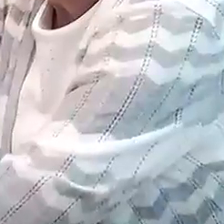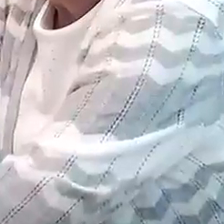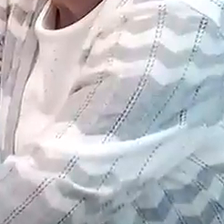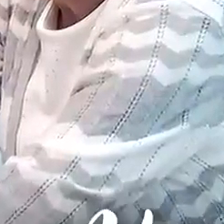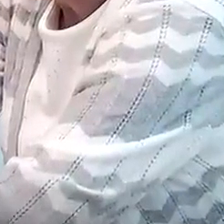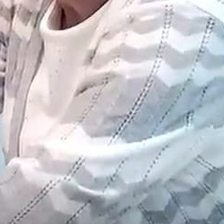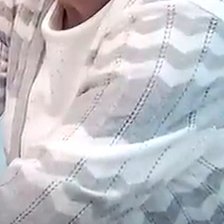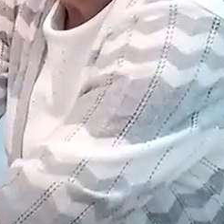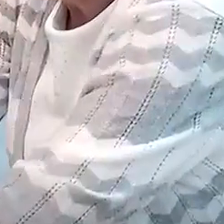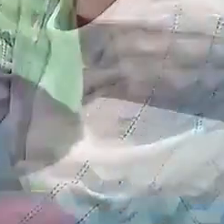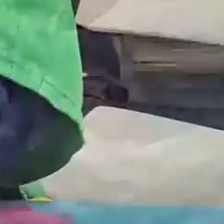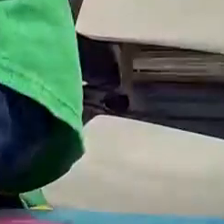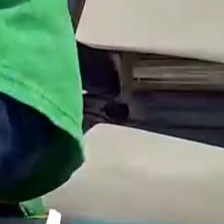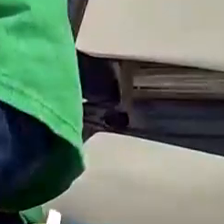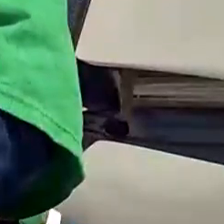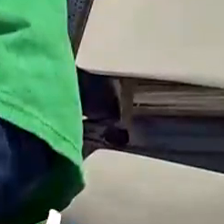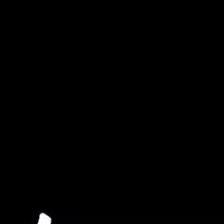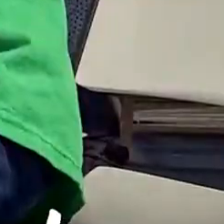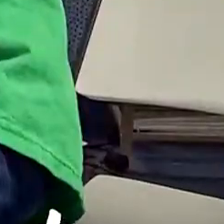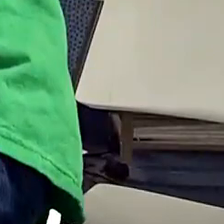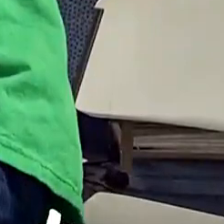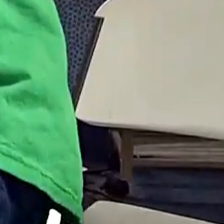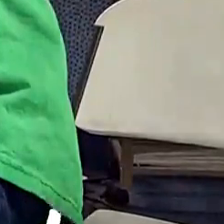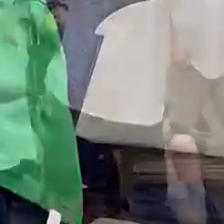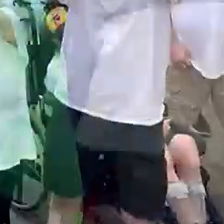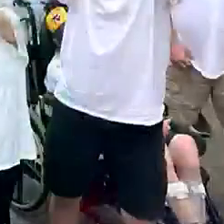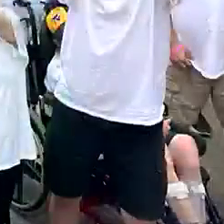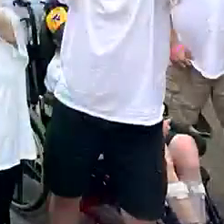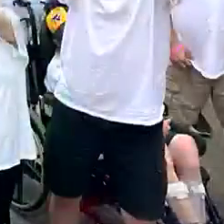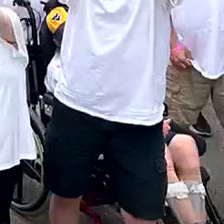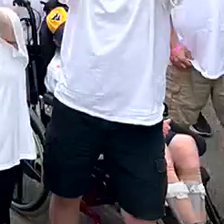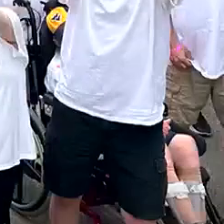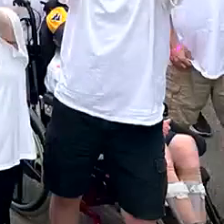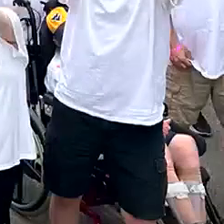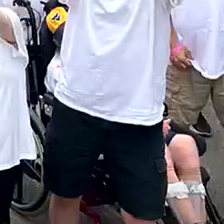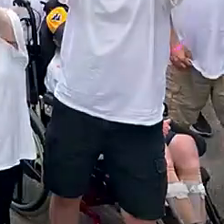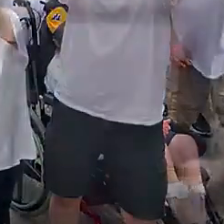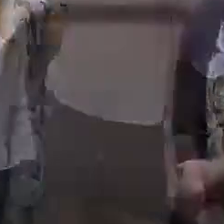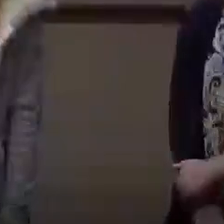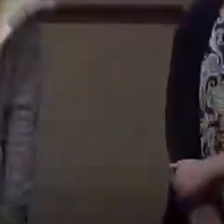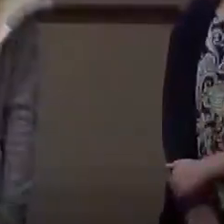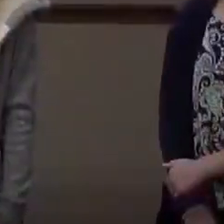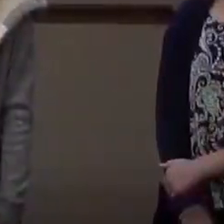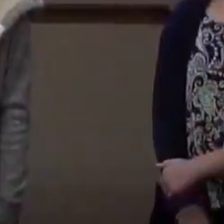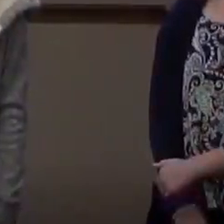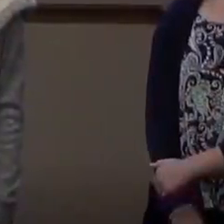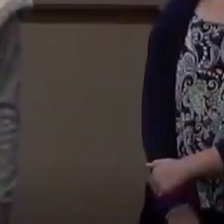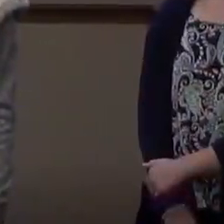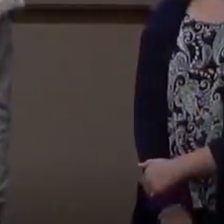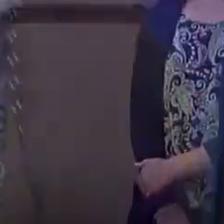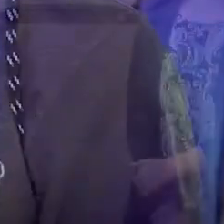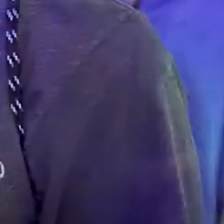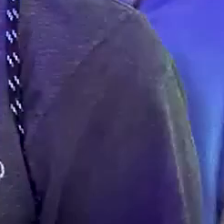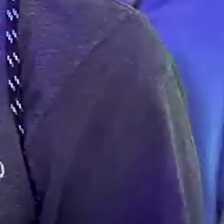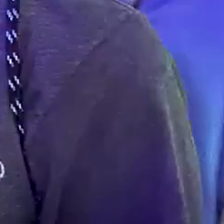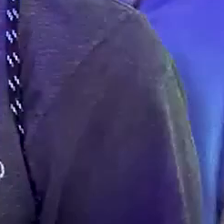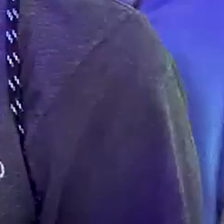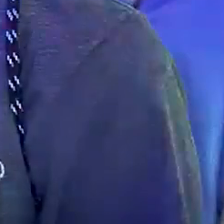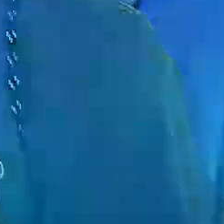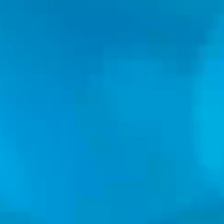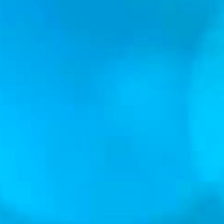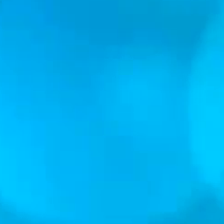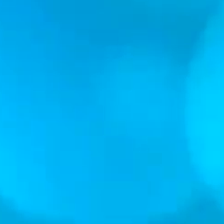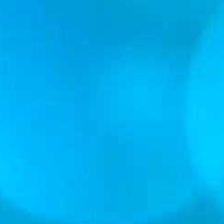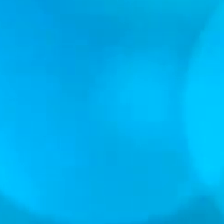Impact you can see right here at home. Wood County Society continues to be a vital resource for so many. Please help us as we work to